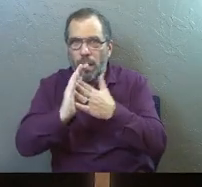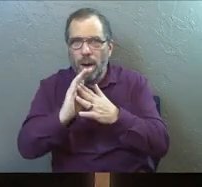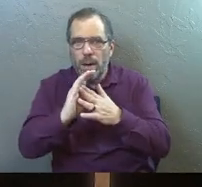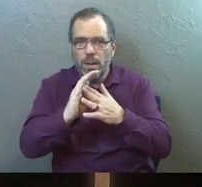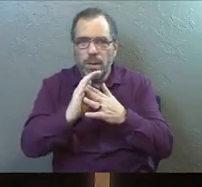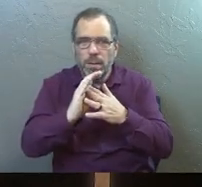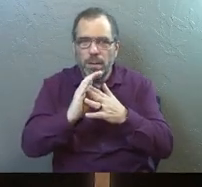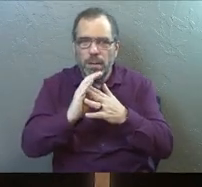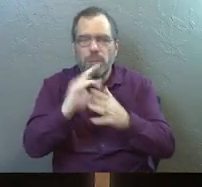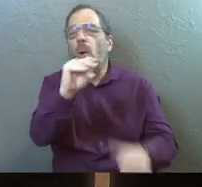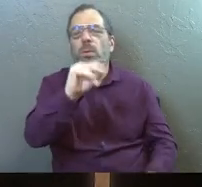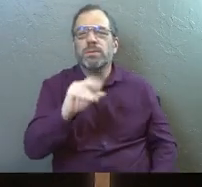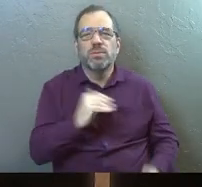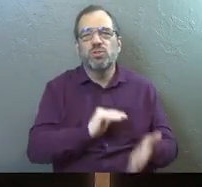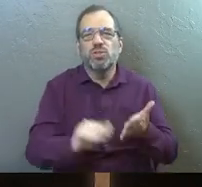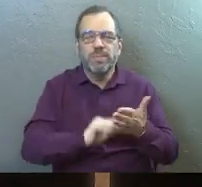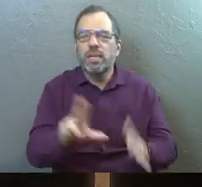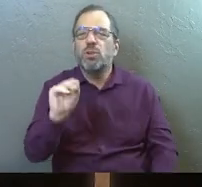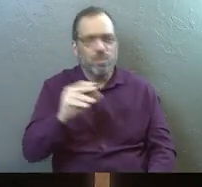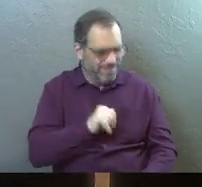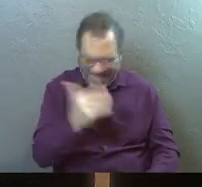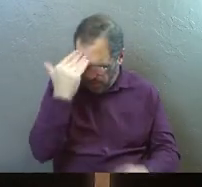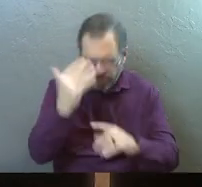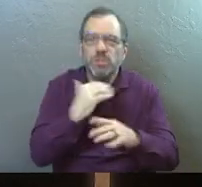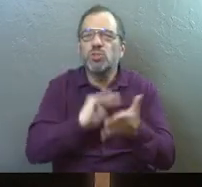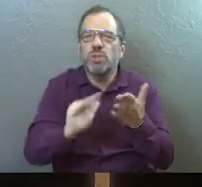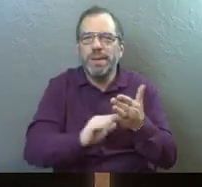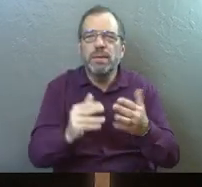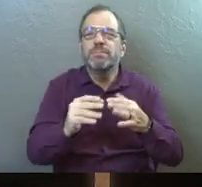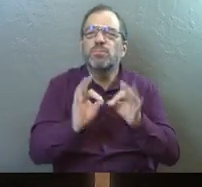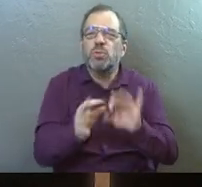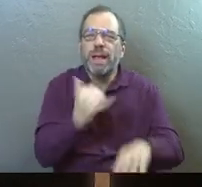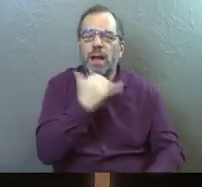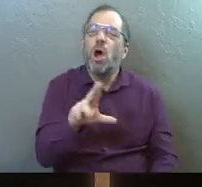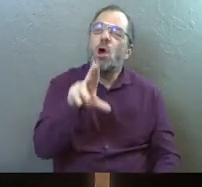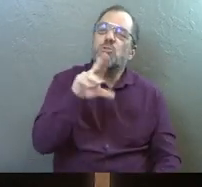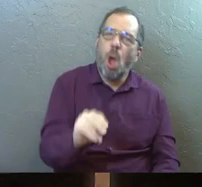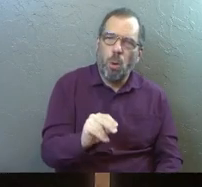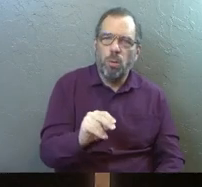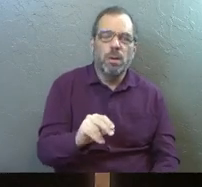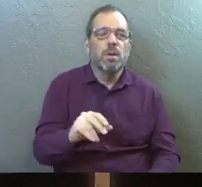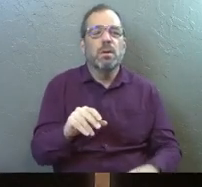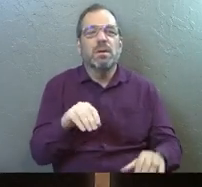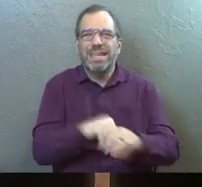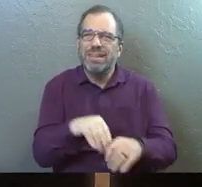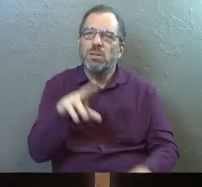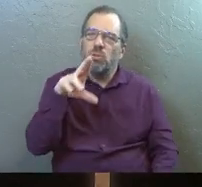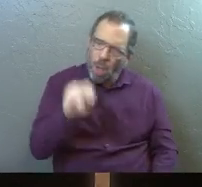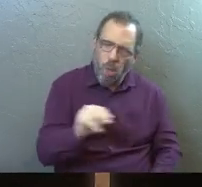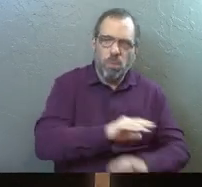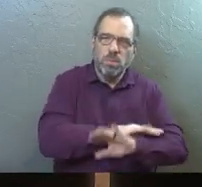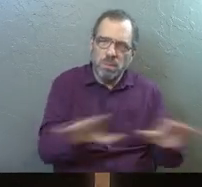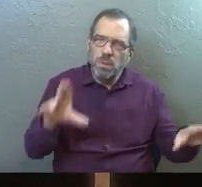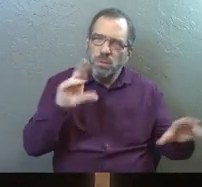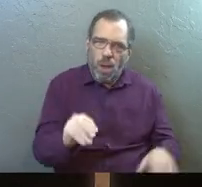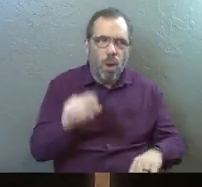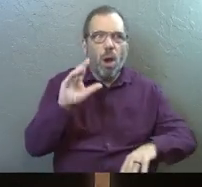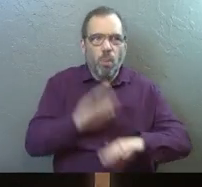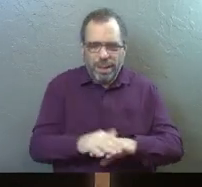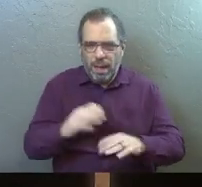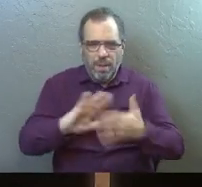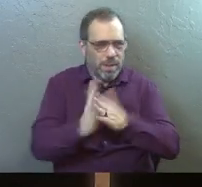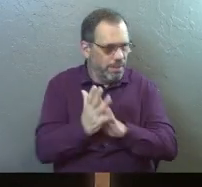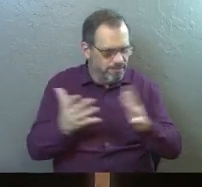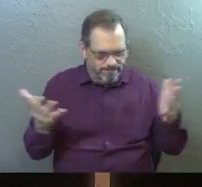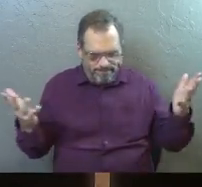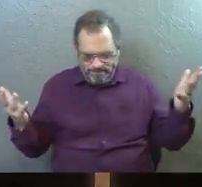more powerful. It's all through Christ, right? But that's part of what he's building in me. By the time I get